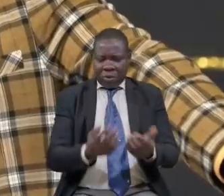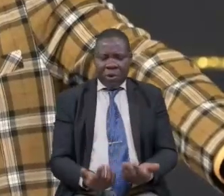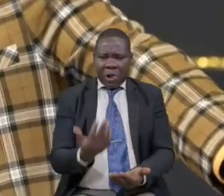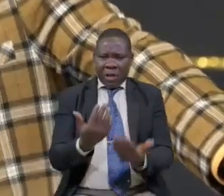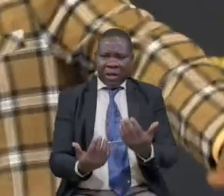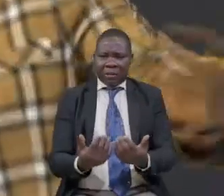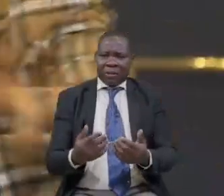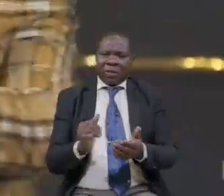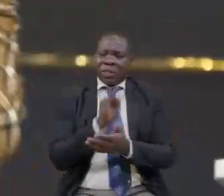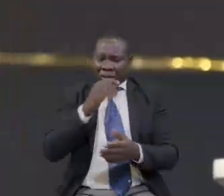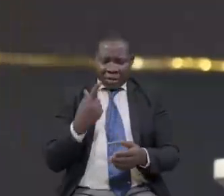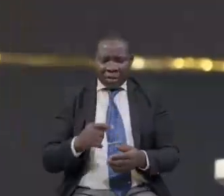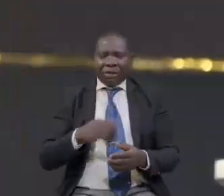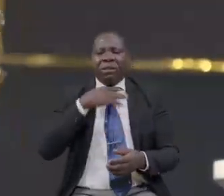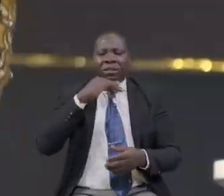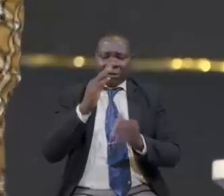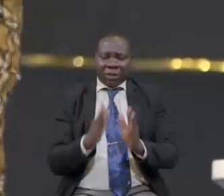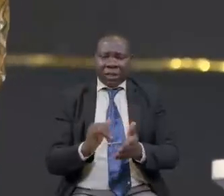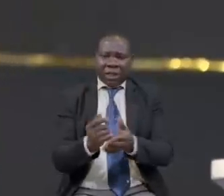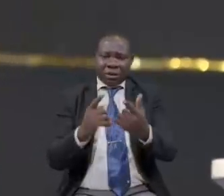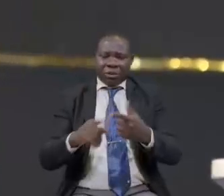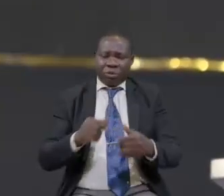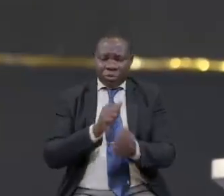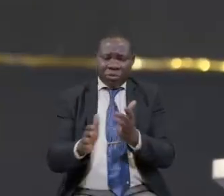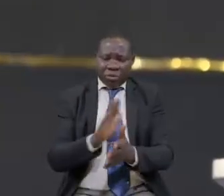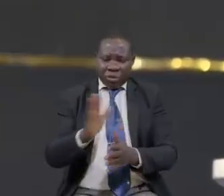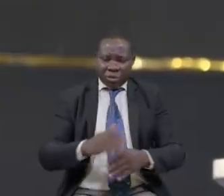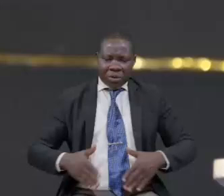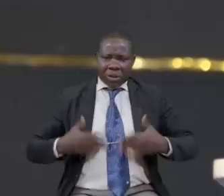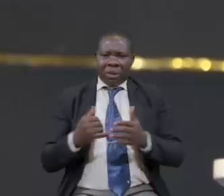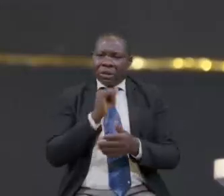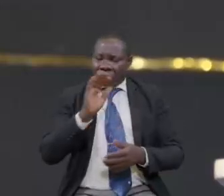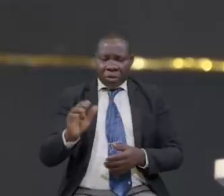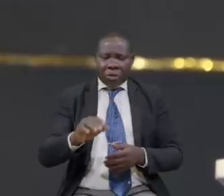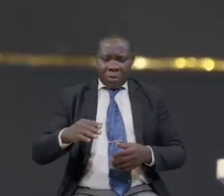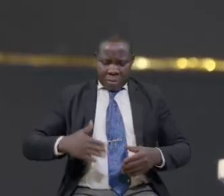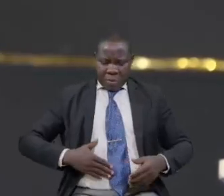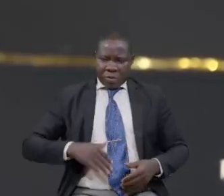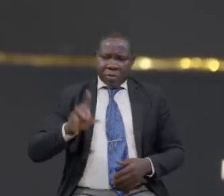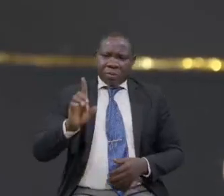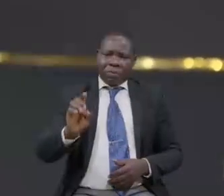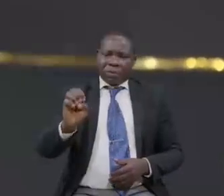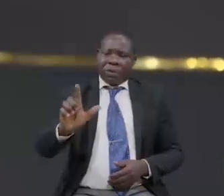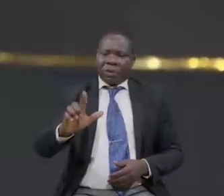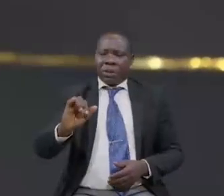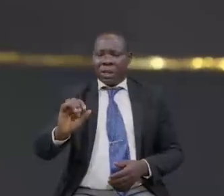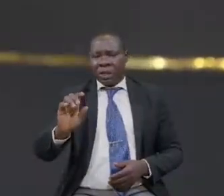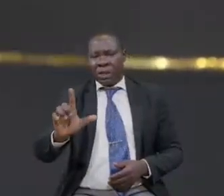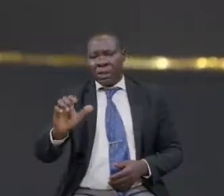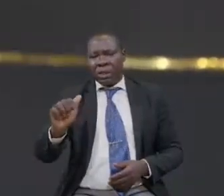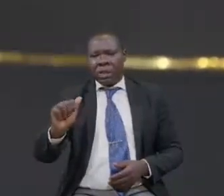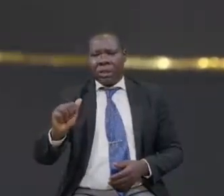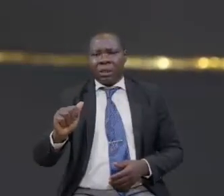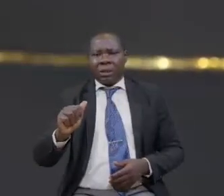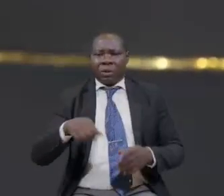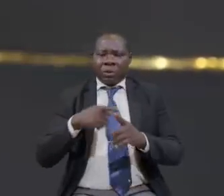life. It's your bosom Delilah that wants to defile your life, take away your sight, take away